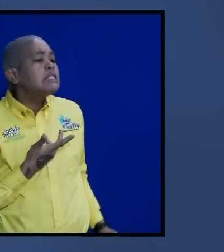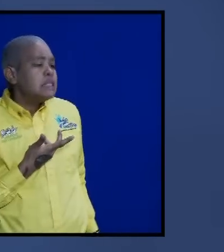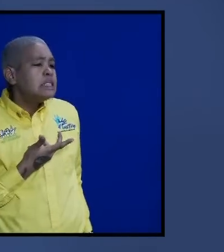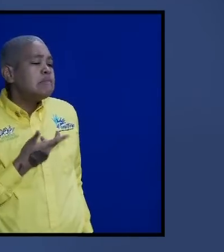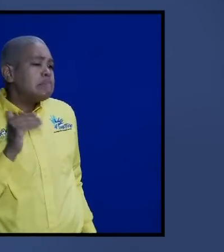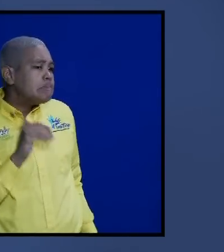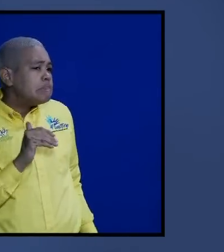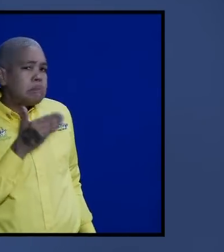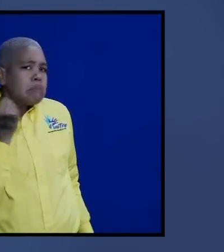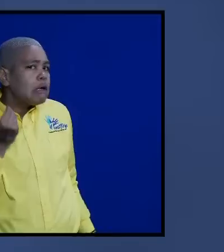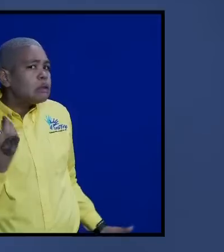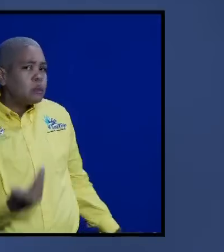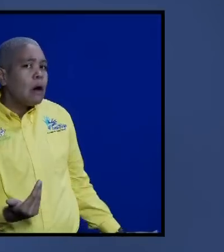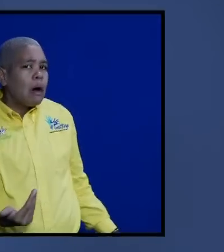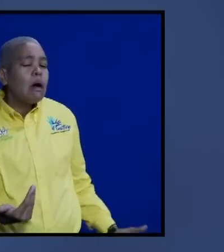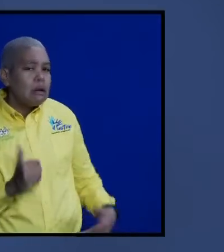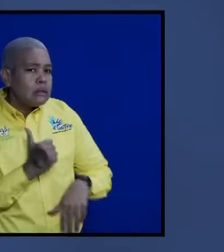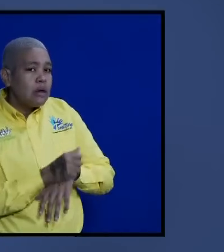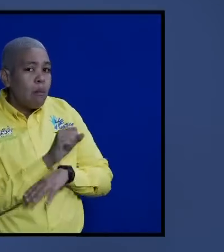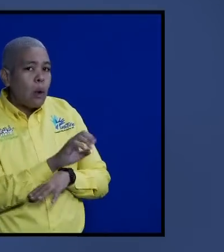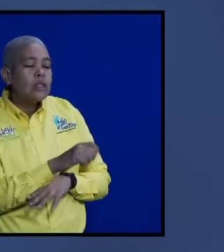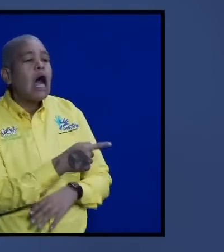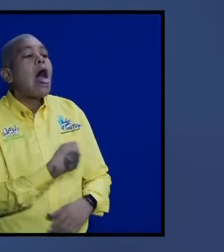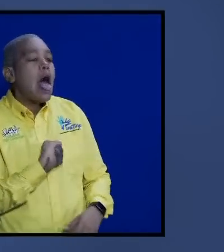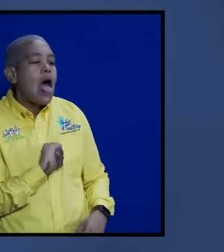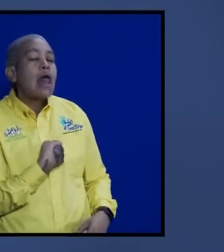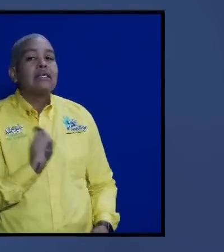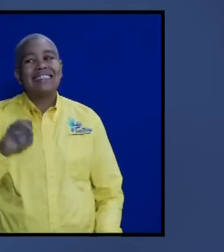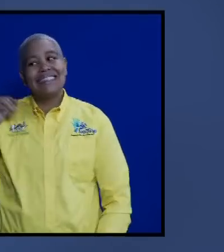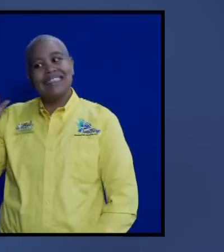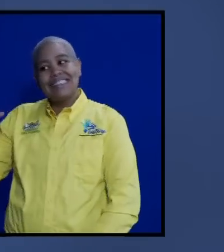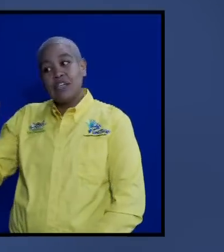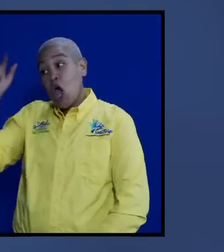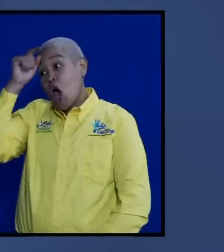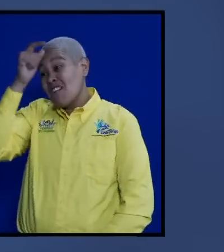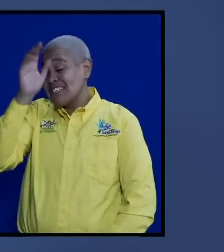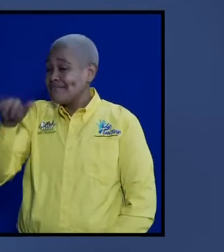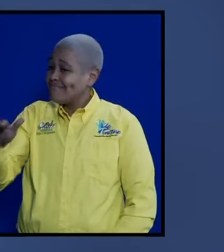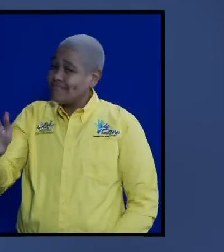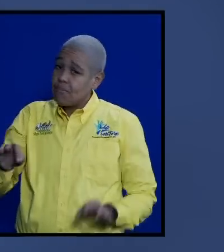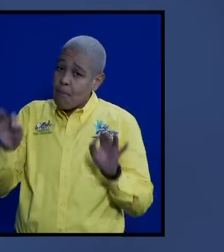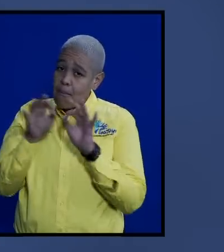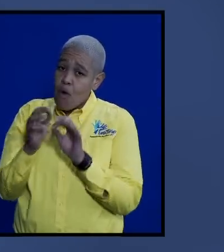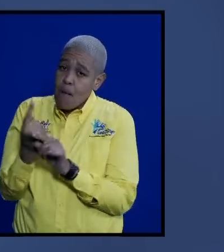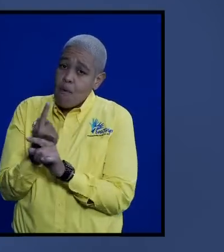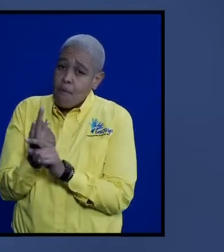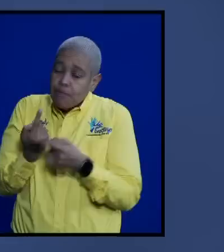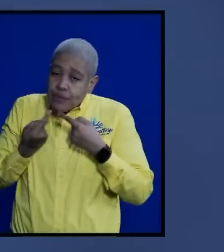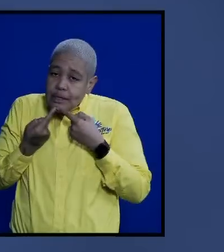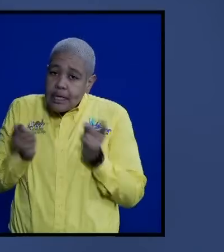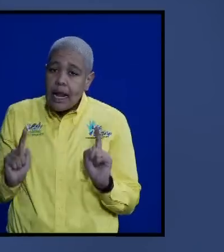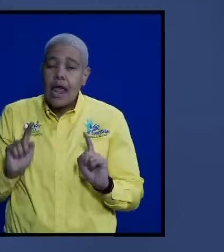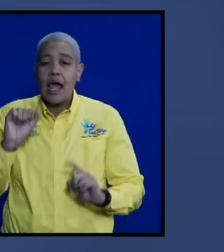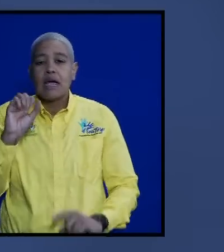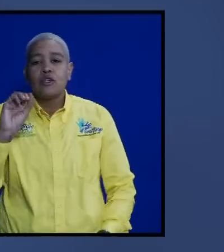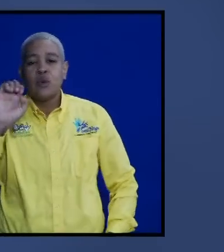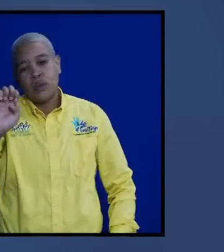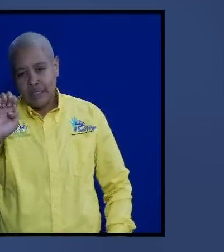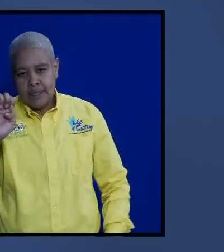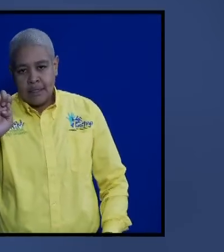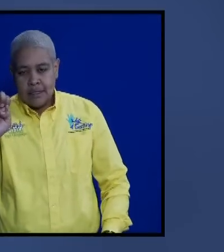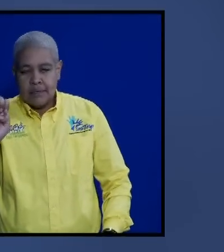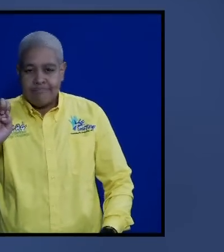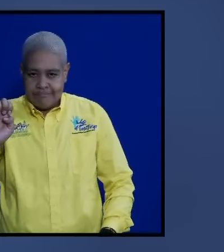notify the Governor-General that it was necessary and indeed appropriate to declare states of